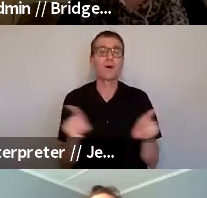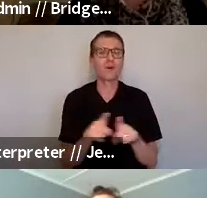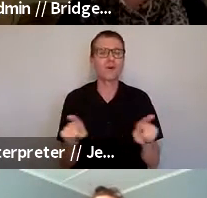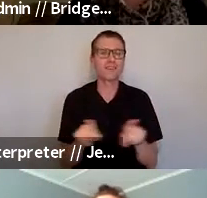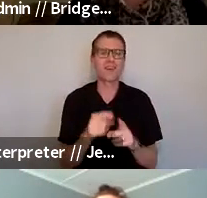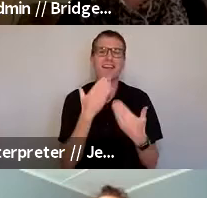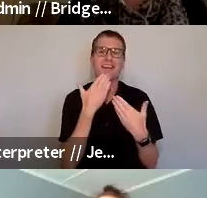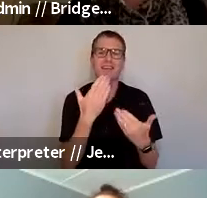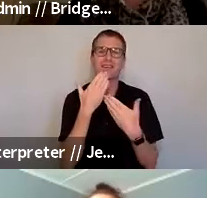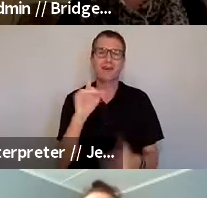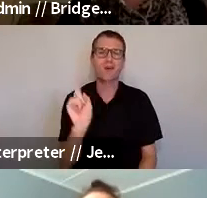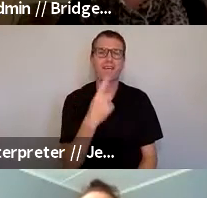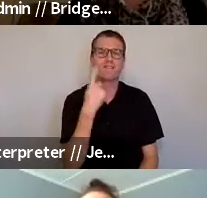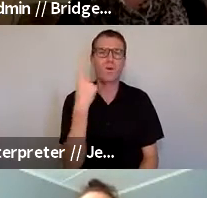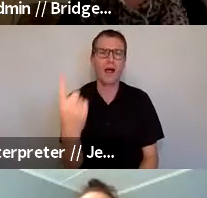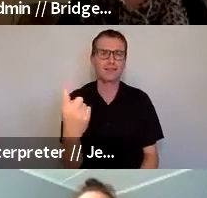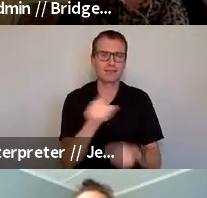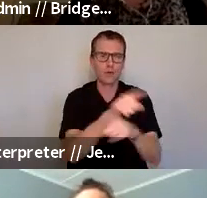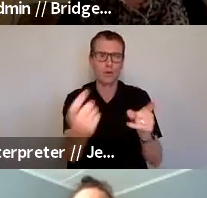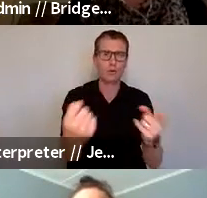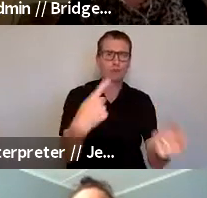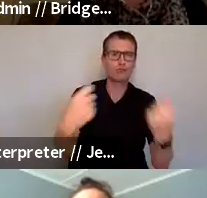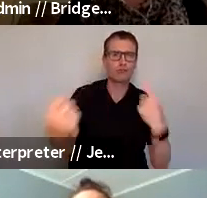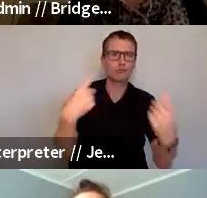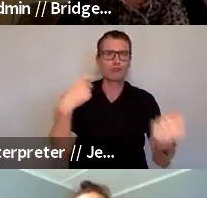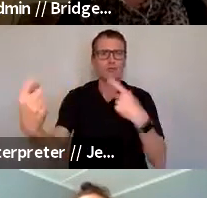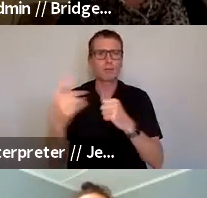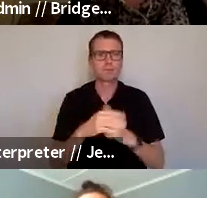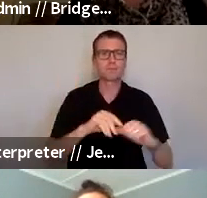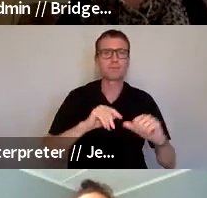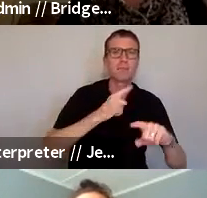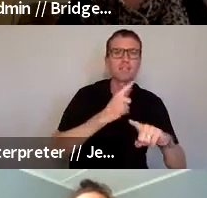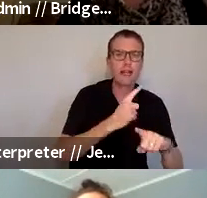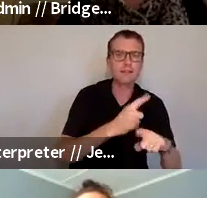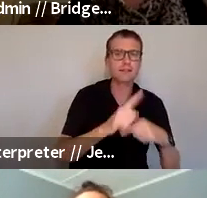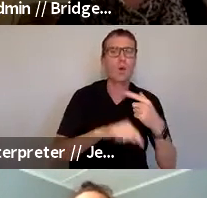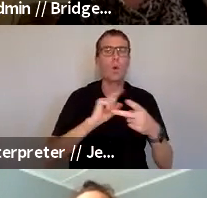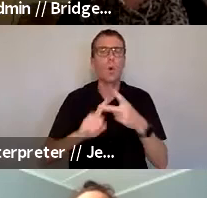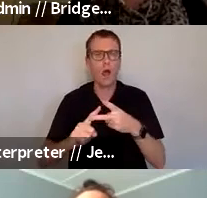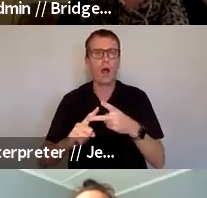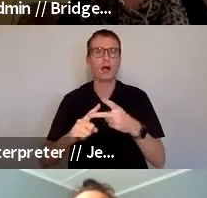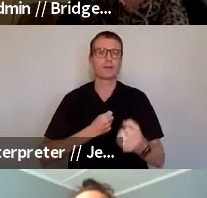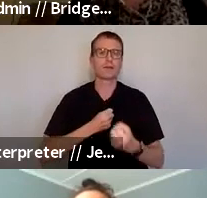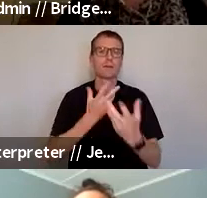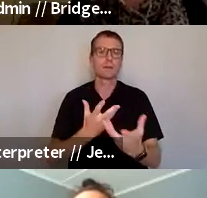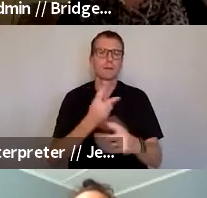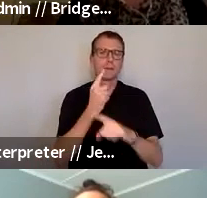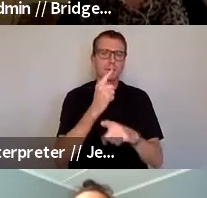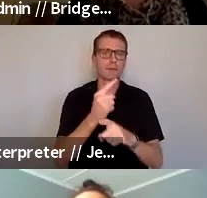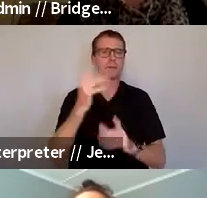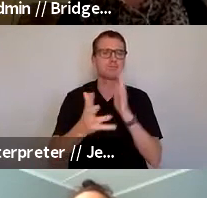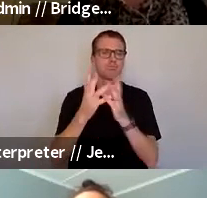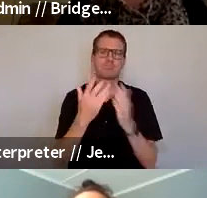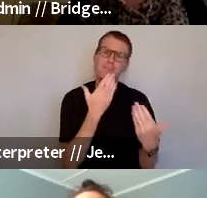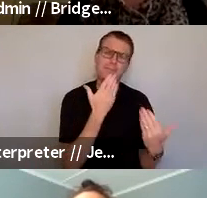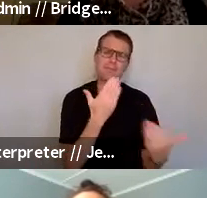everybody who also contributed ideas either through the chat or by speaking as well. We are very grateful. As I mentioned,